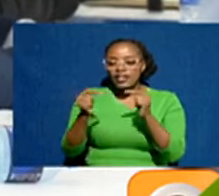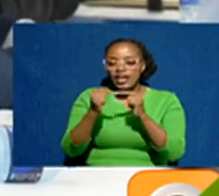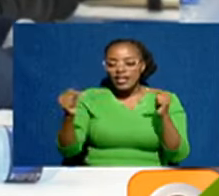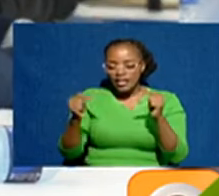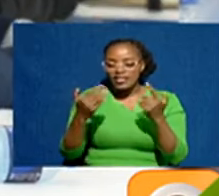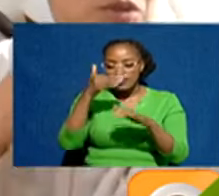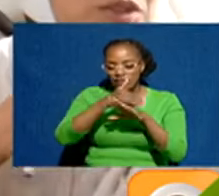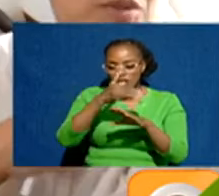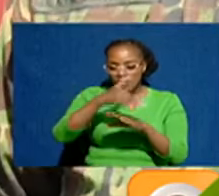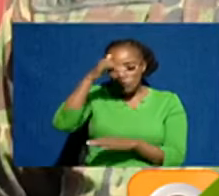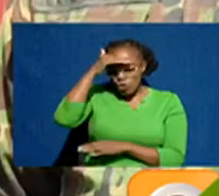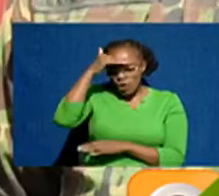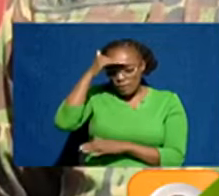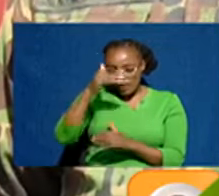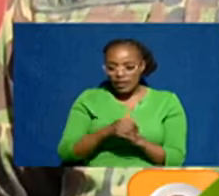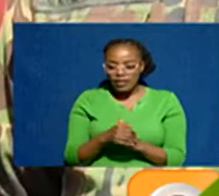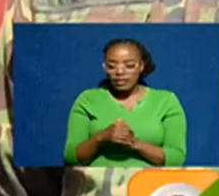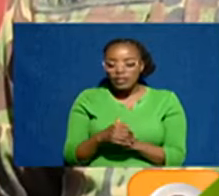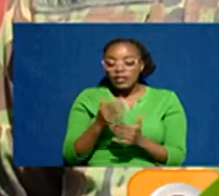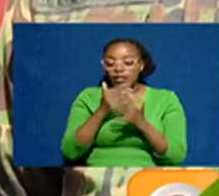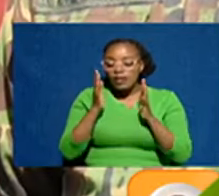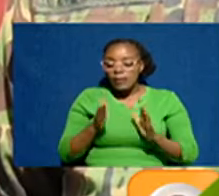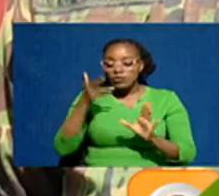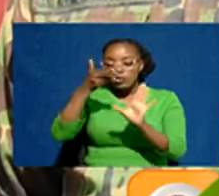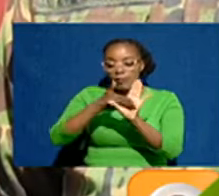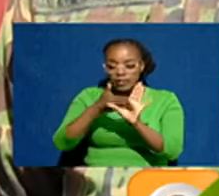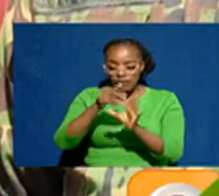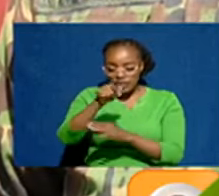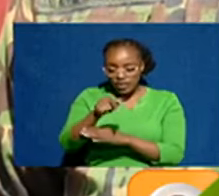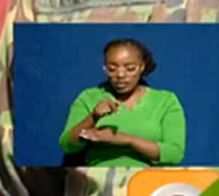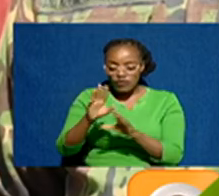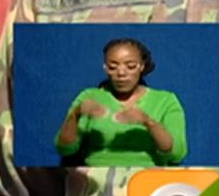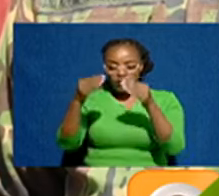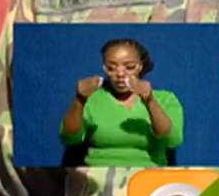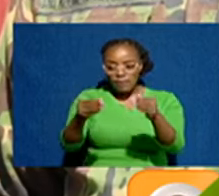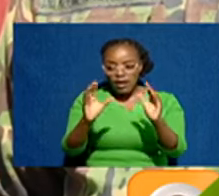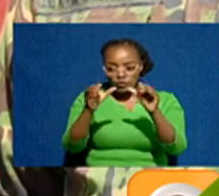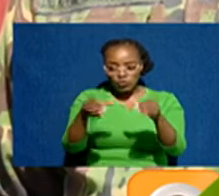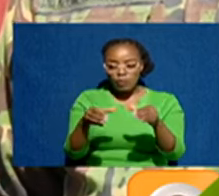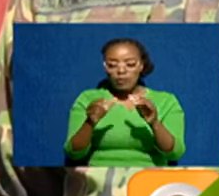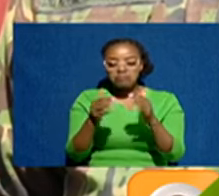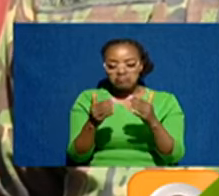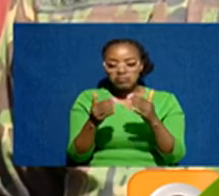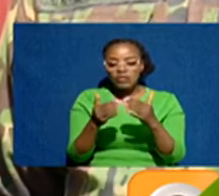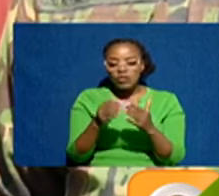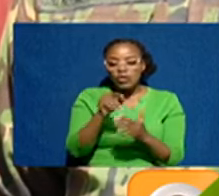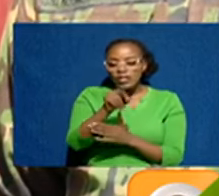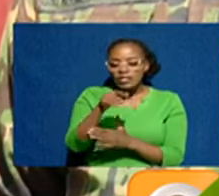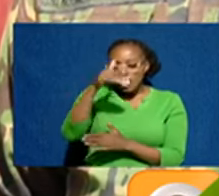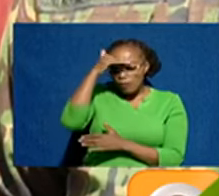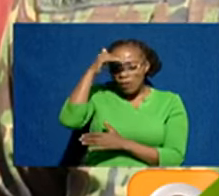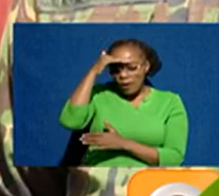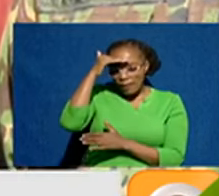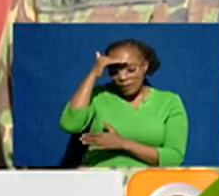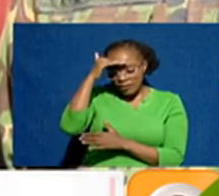illicit brews. Anybody participating in the entire supply chain of narcotics